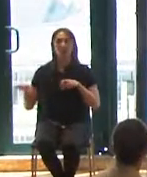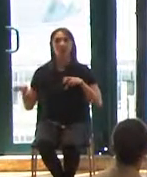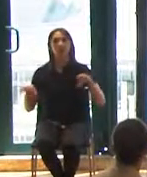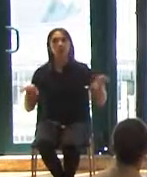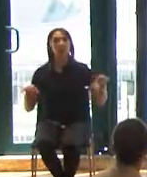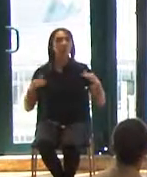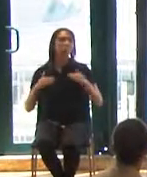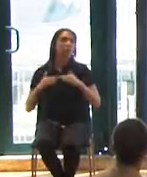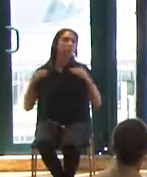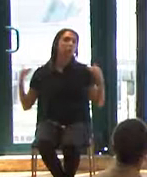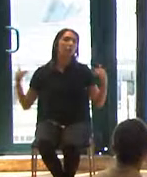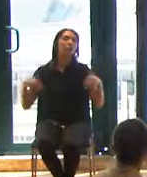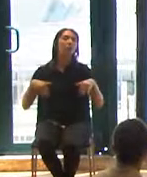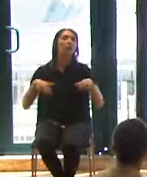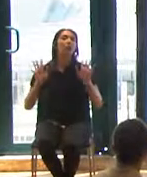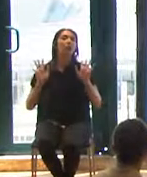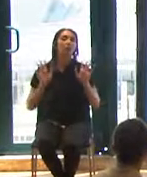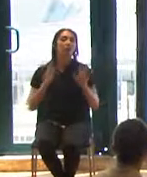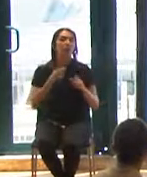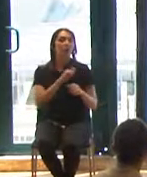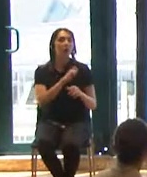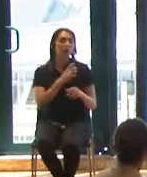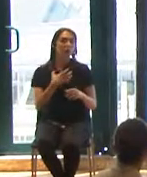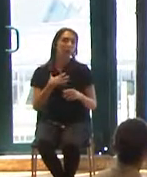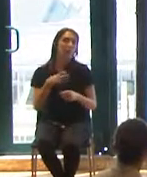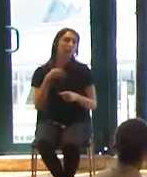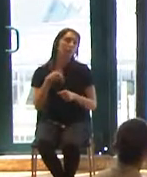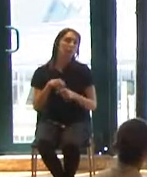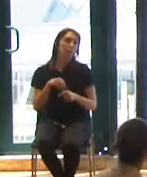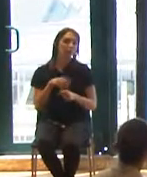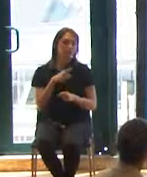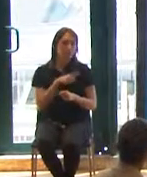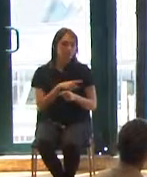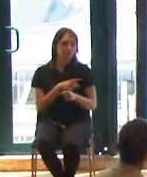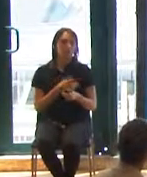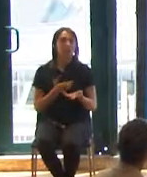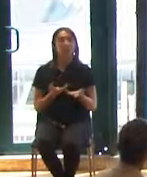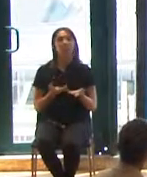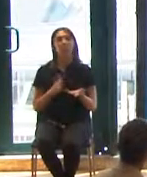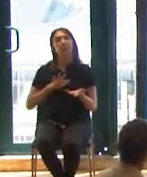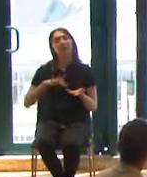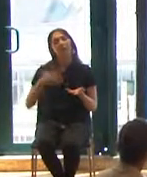countries like northern countries like germany so my question would be